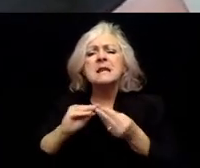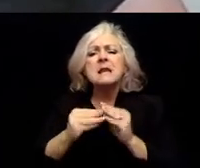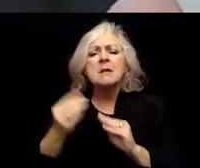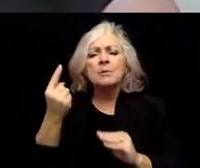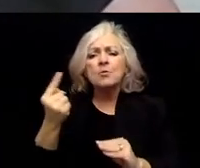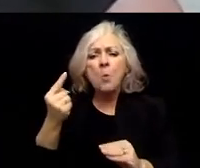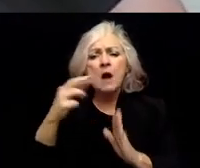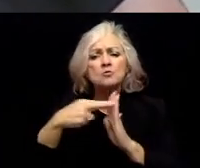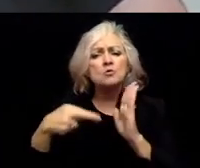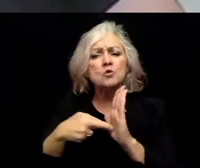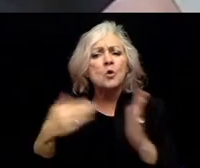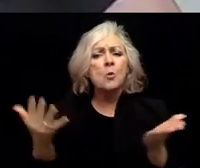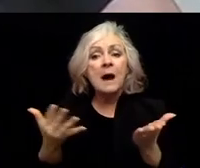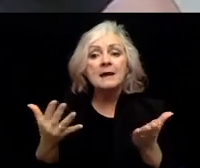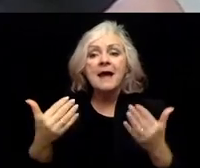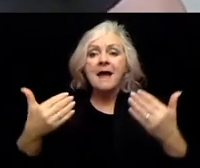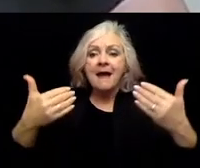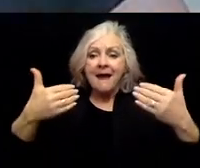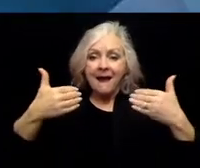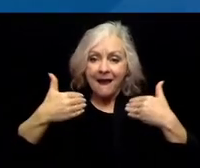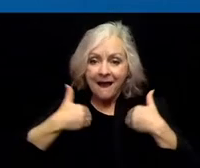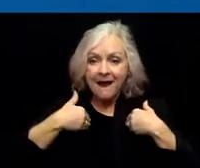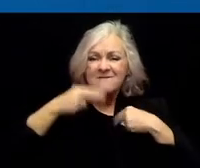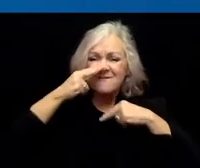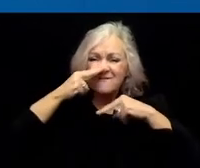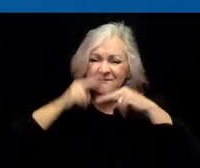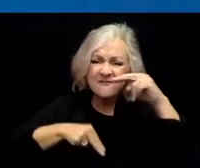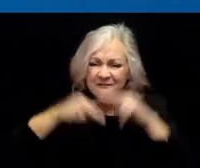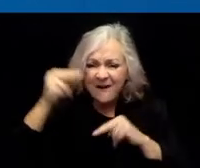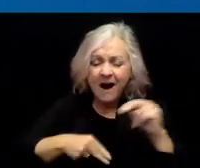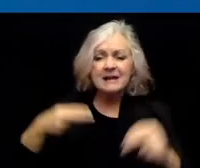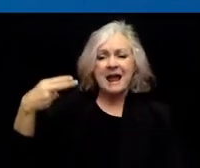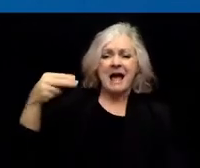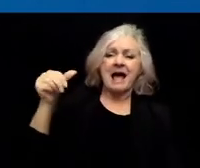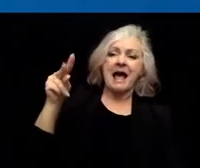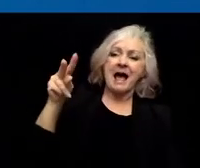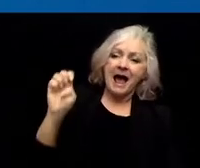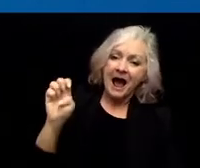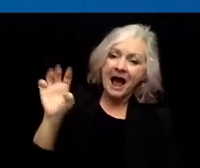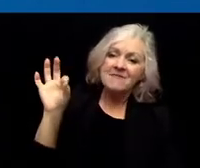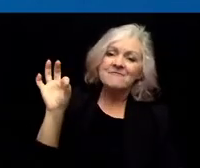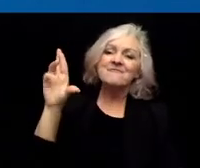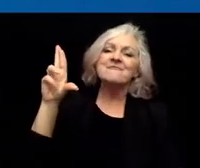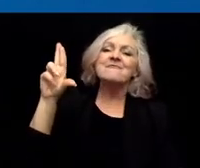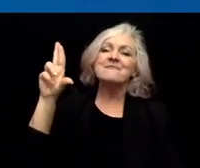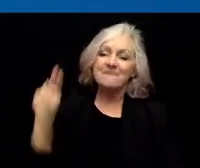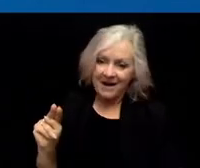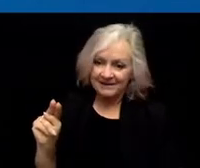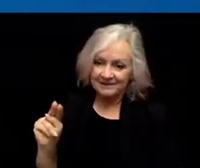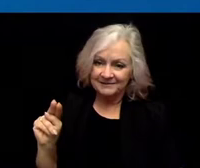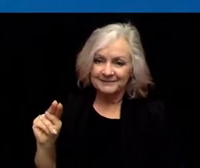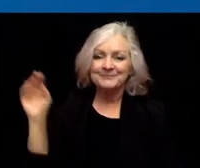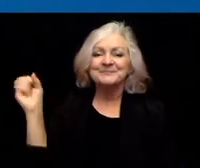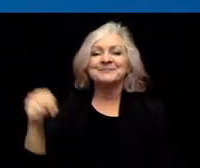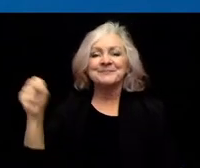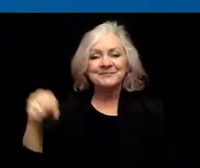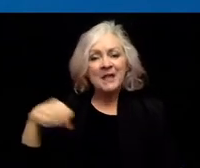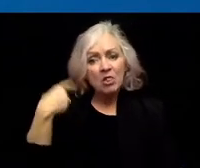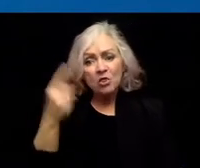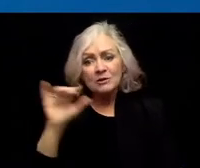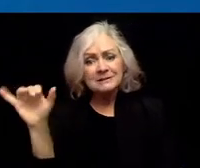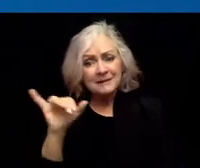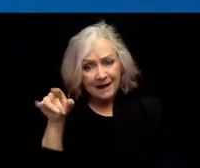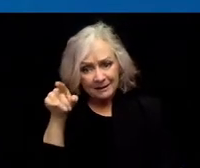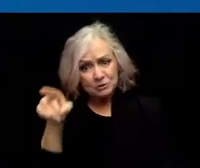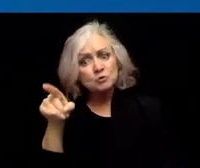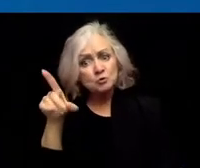Have fun. That's our number one rule, Dr. Oz, is have fun. Well, Don, it looks like you have a lot of fun. How do you support Derek in his fitness